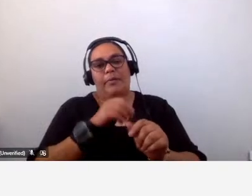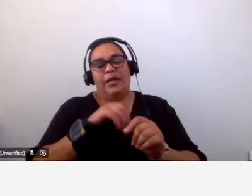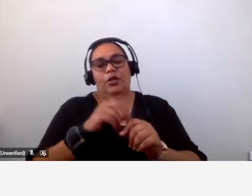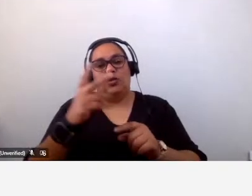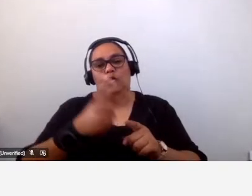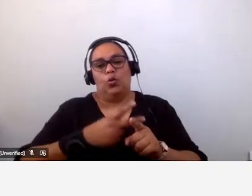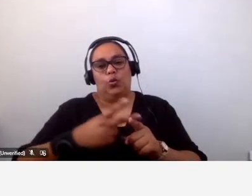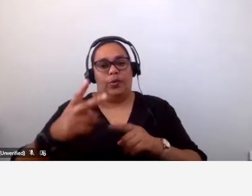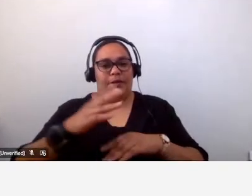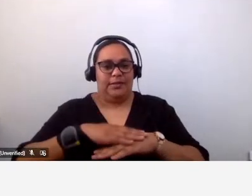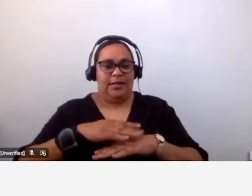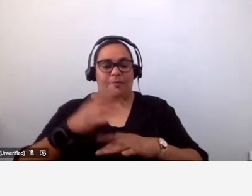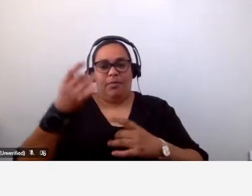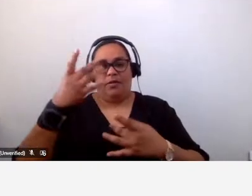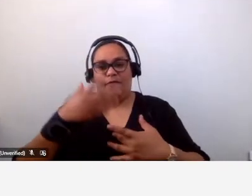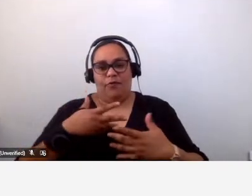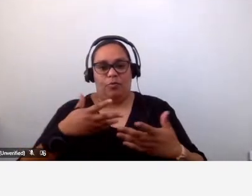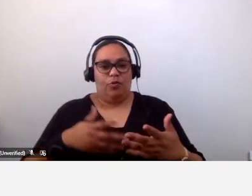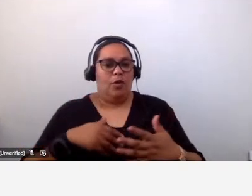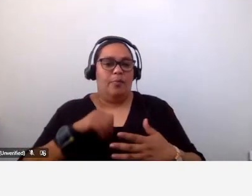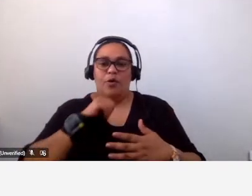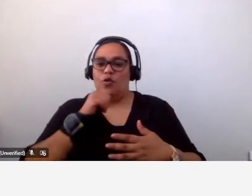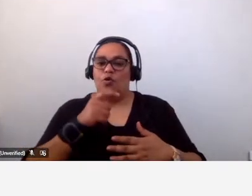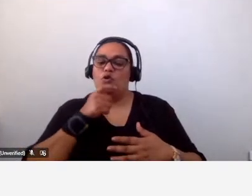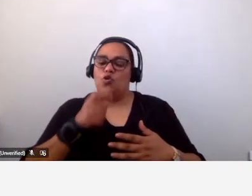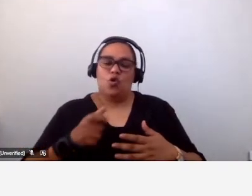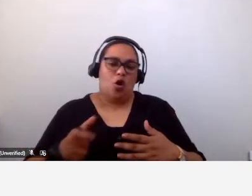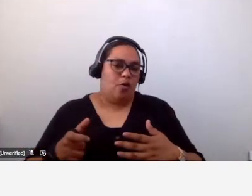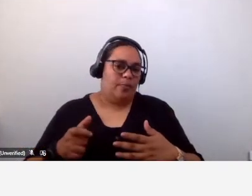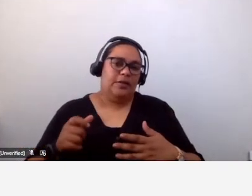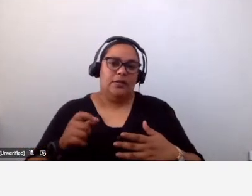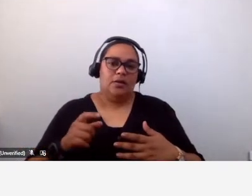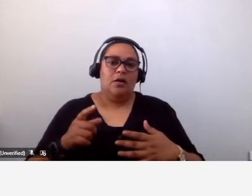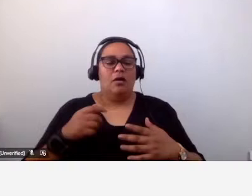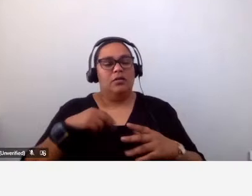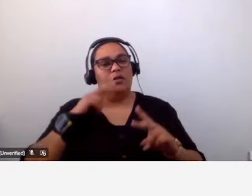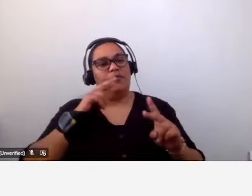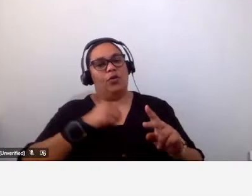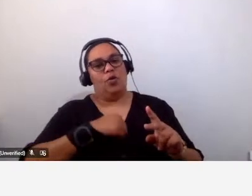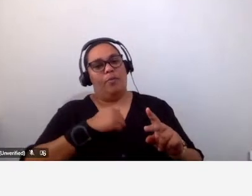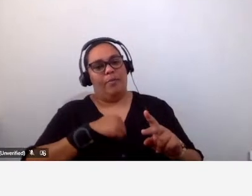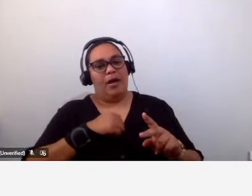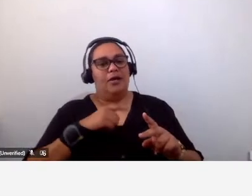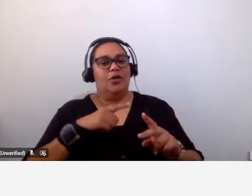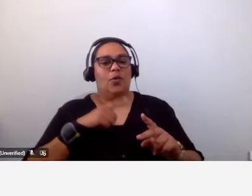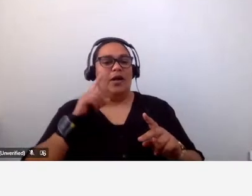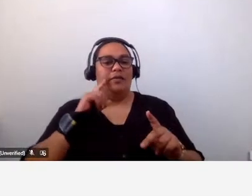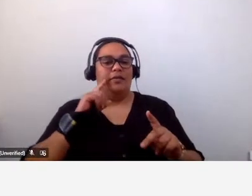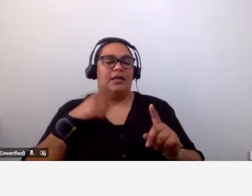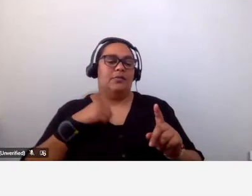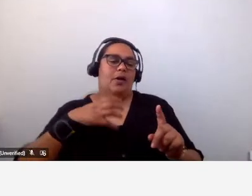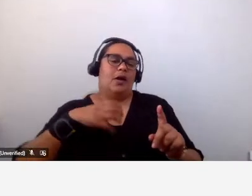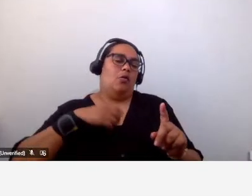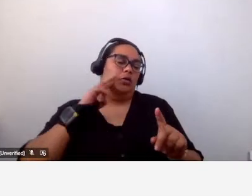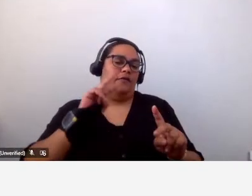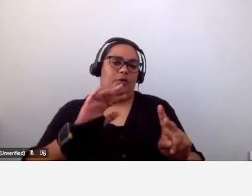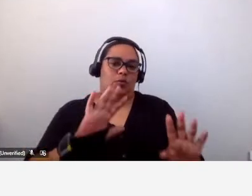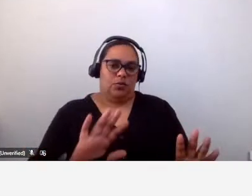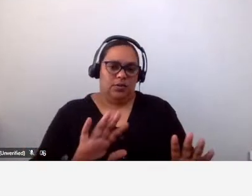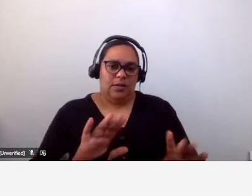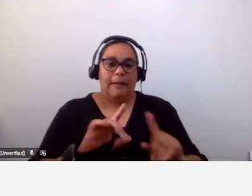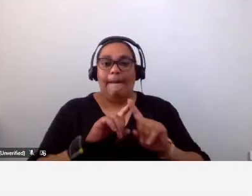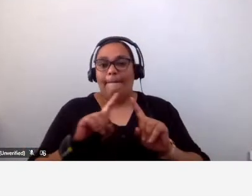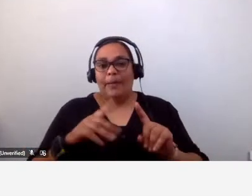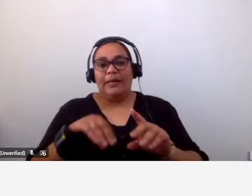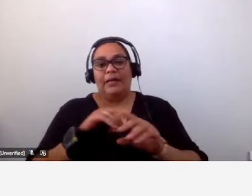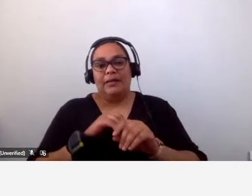time. That's what they've said. I'm not going to comment on that as to my subjective views. But in